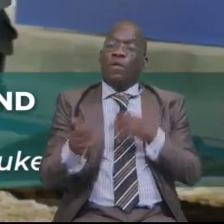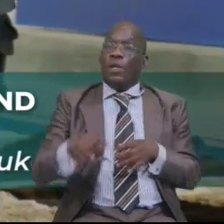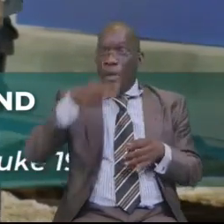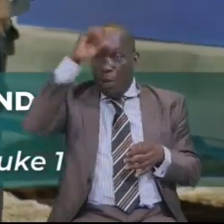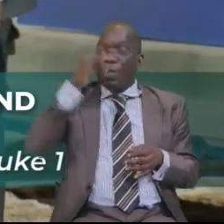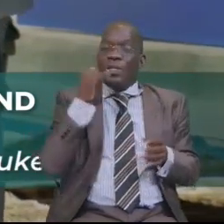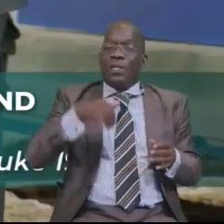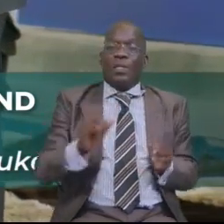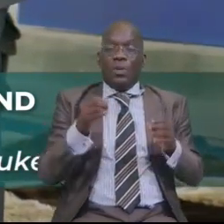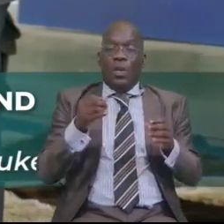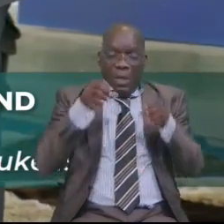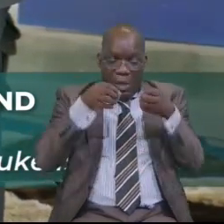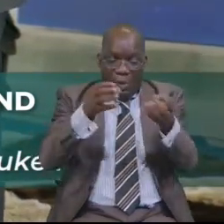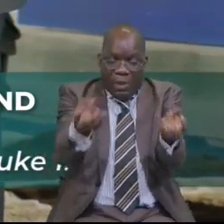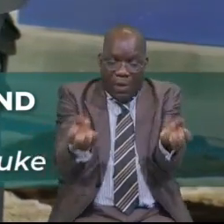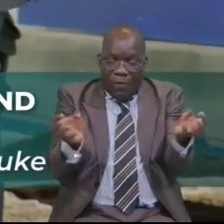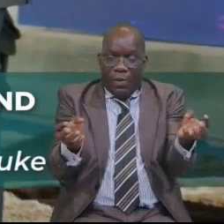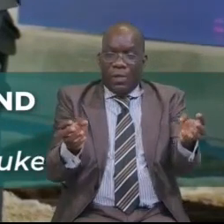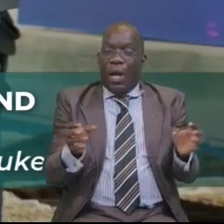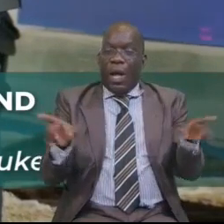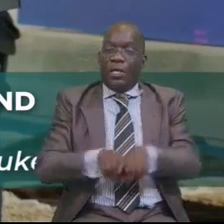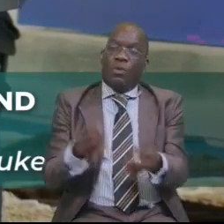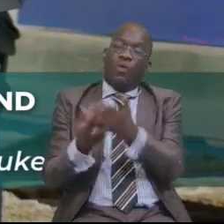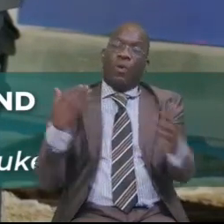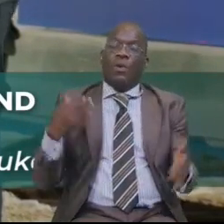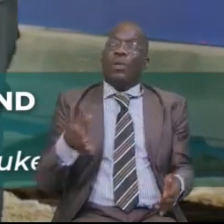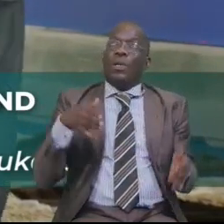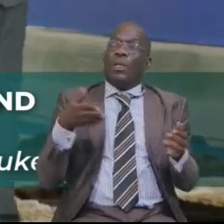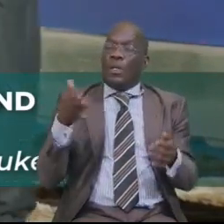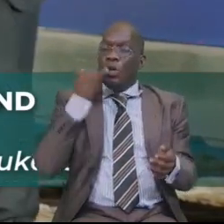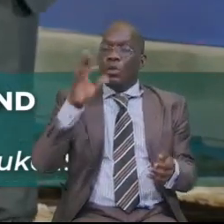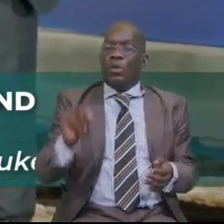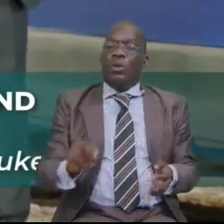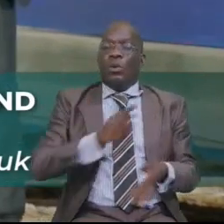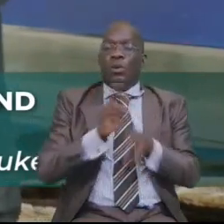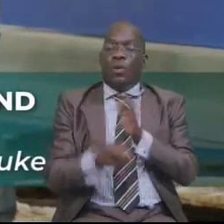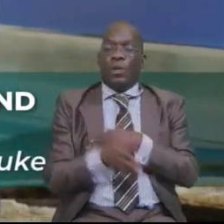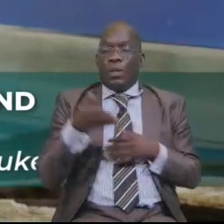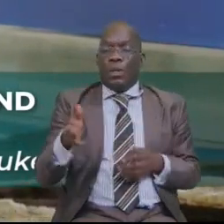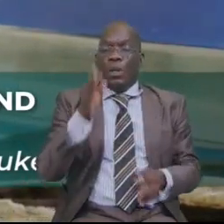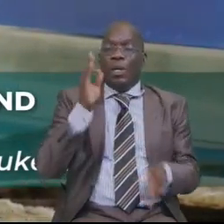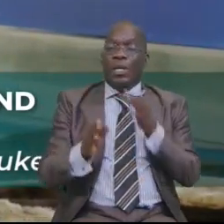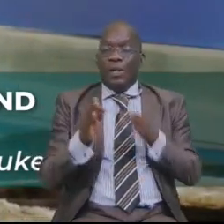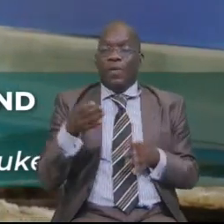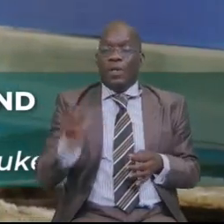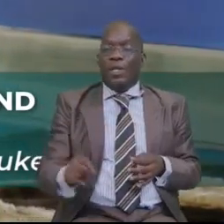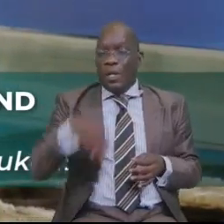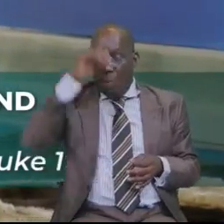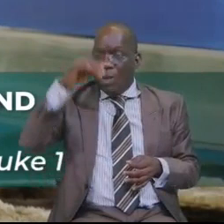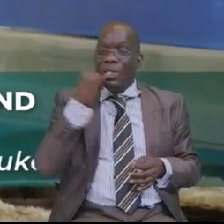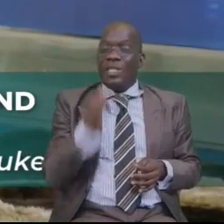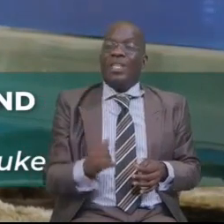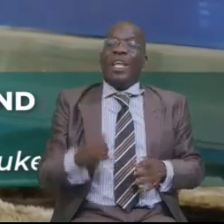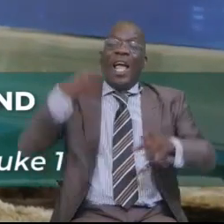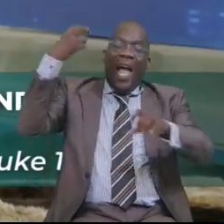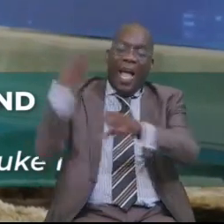as he was yesterday, there's no repentance there. If the man is so hard-handed